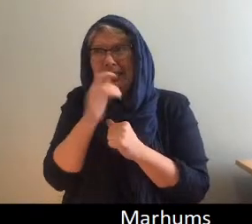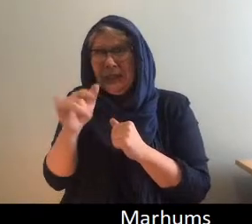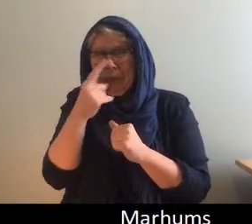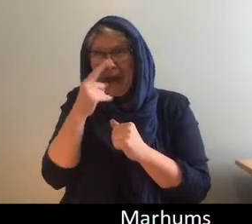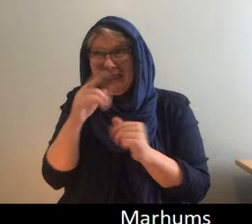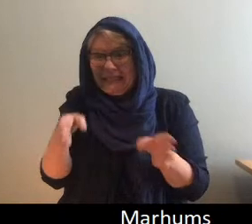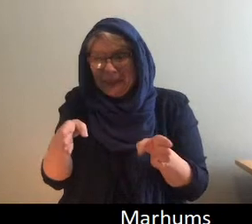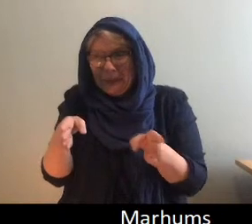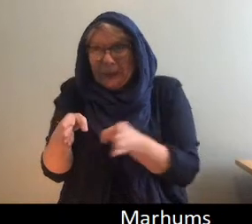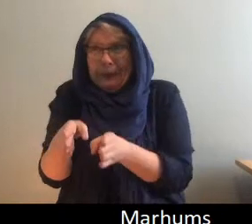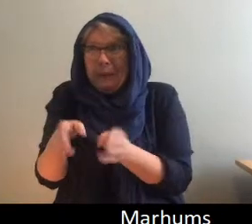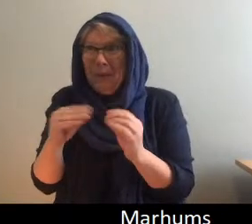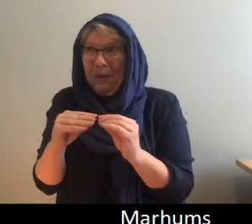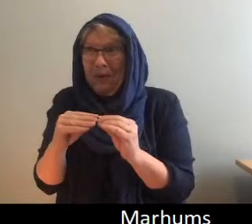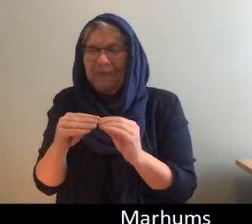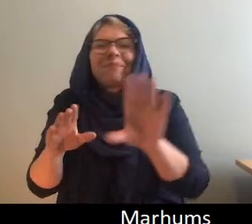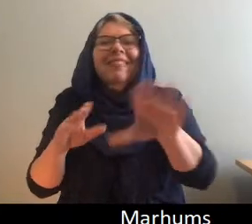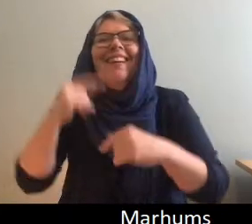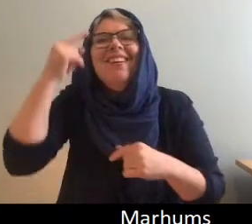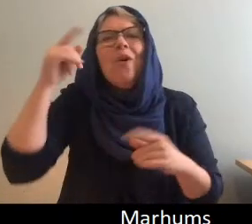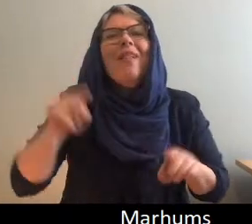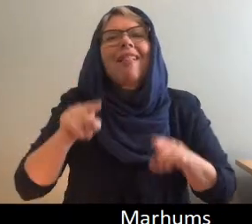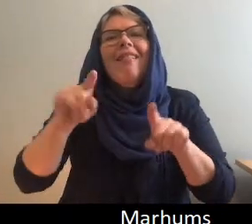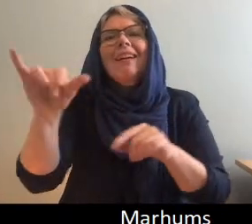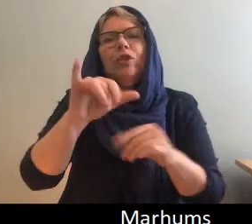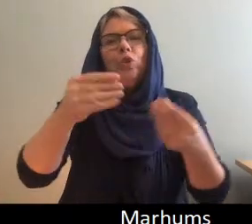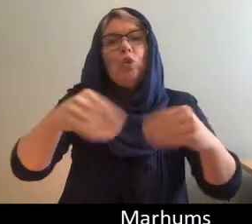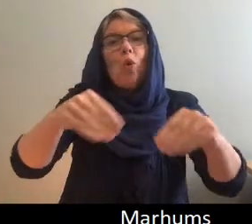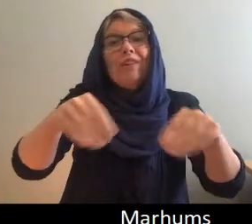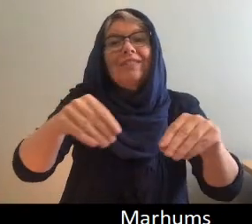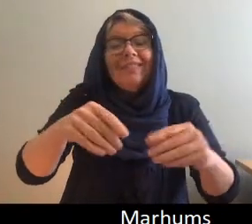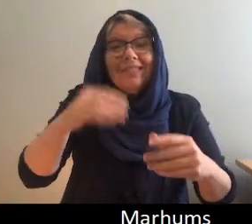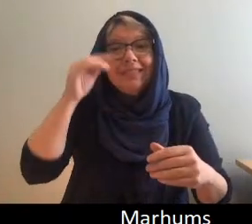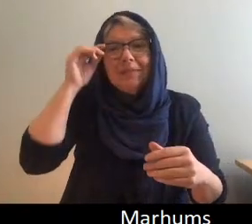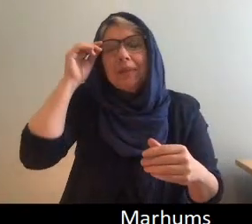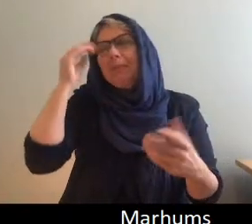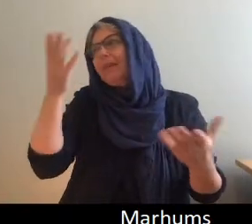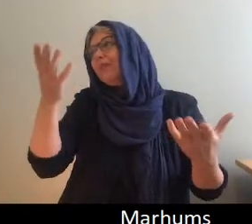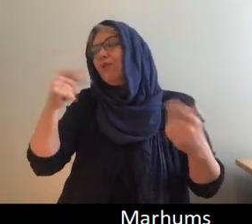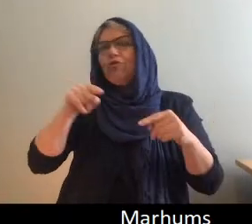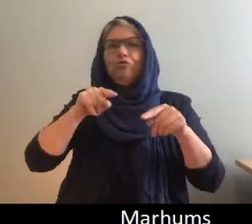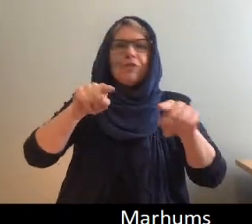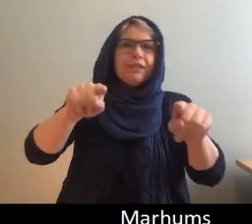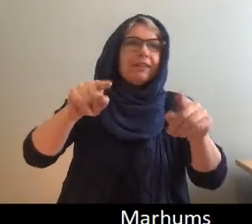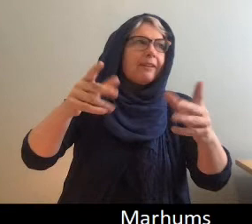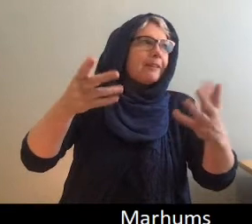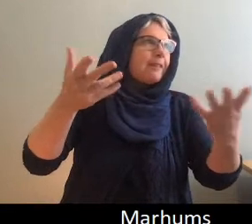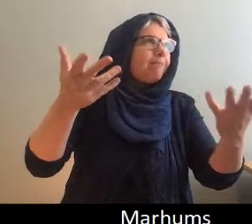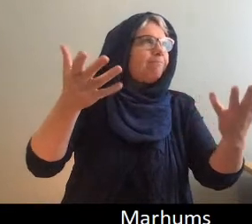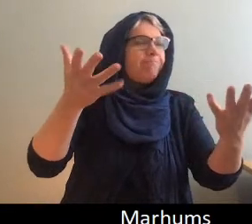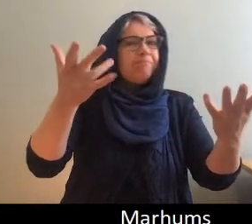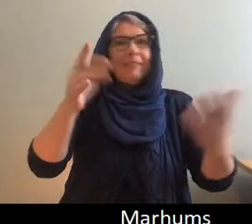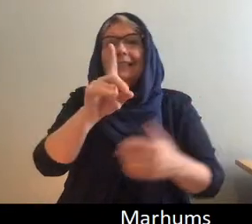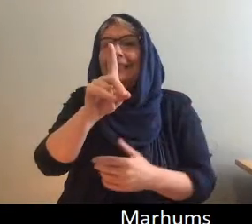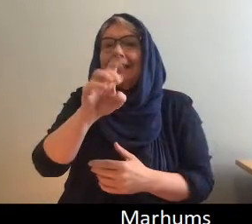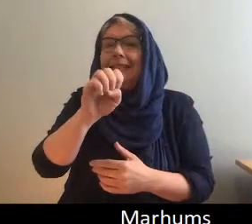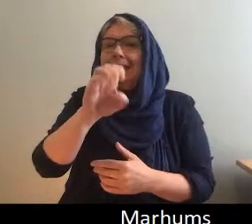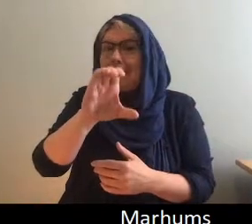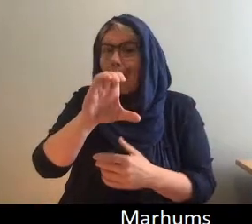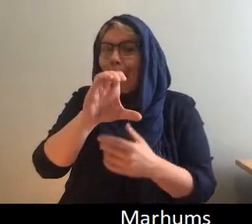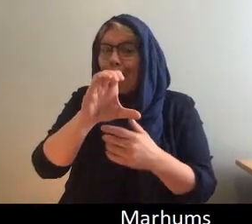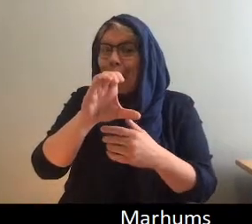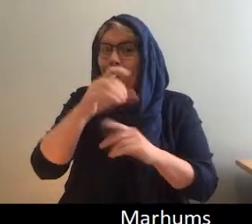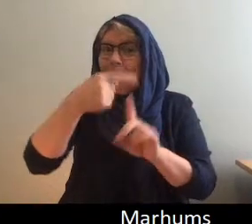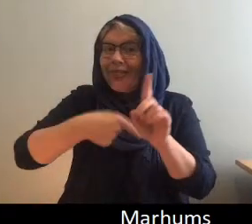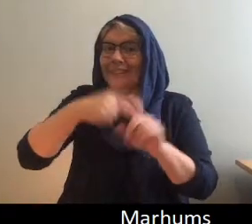and Father's Day gift and Grandfather's Day gift and, you know, this day's gift and that day gift. And they say 50% off and 60%